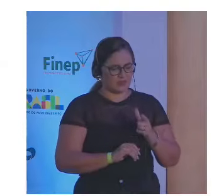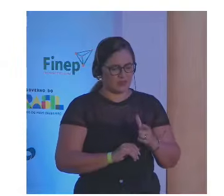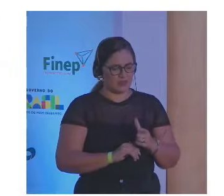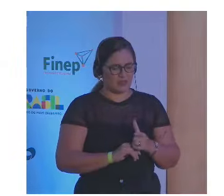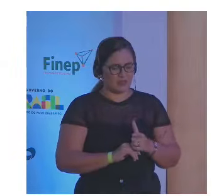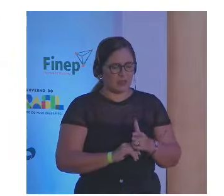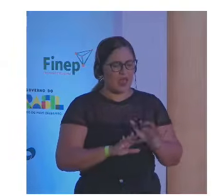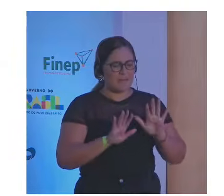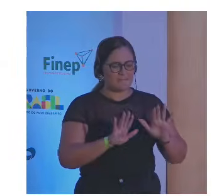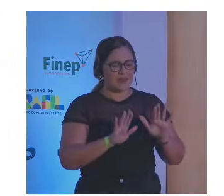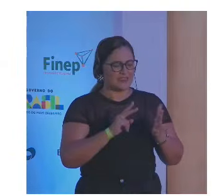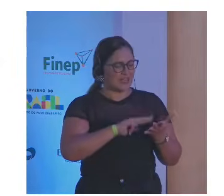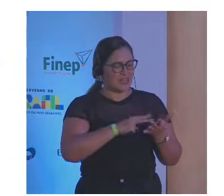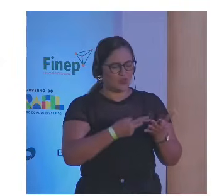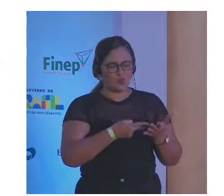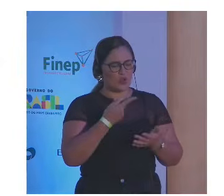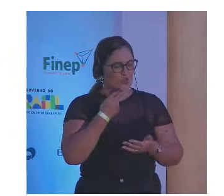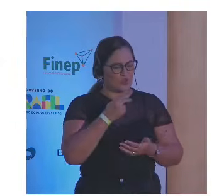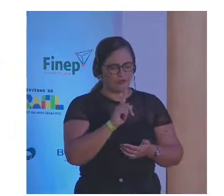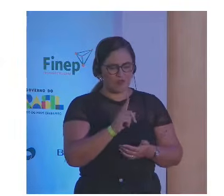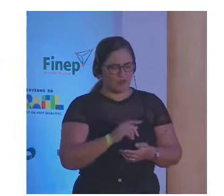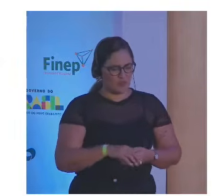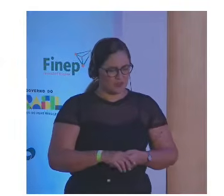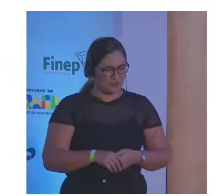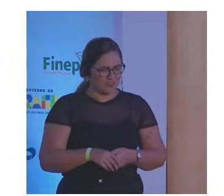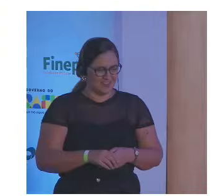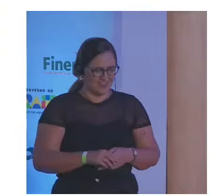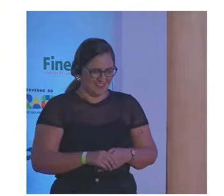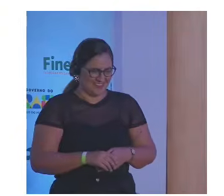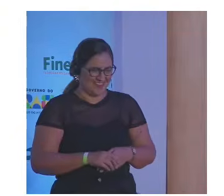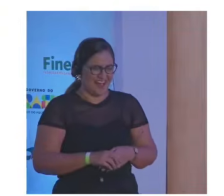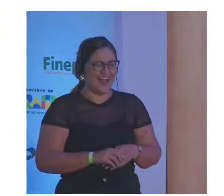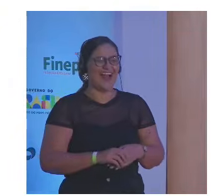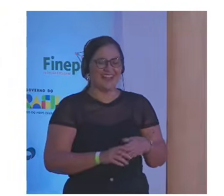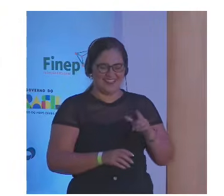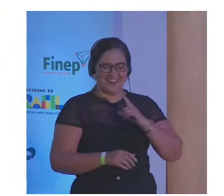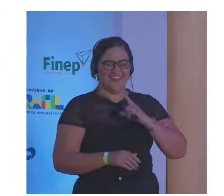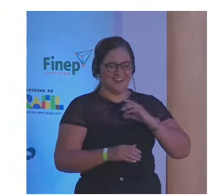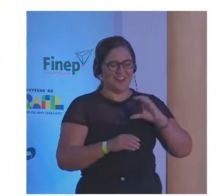November 2025, last year, just before COP30 in Belém,